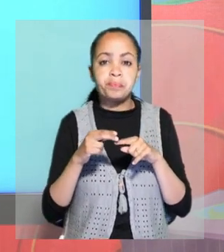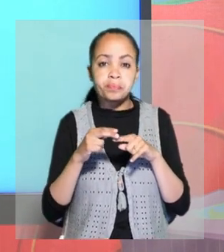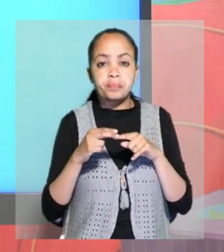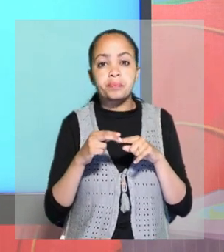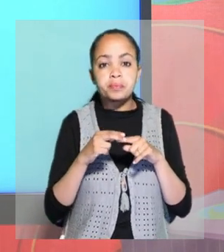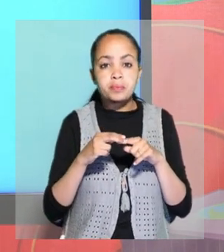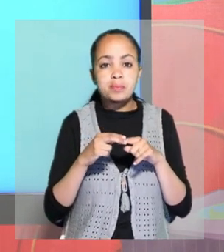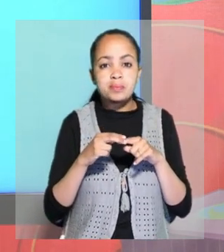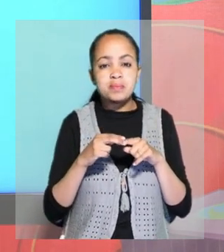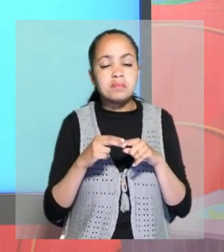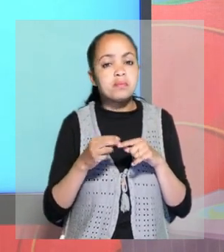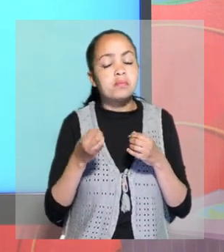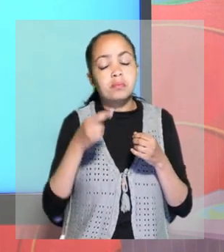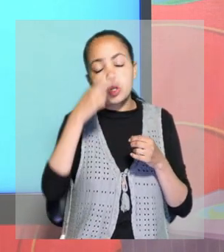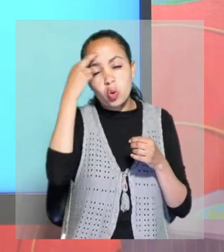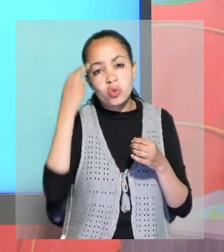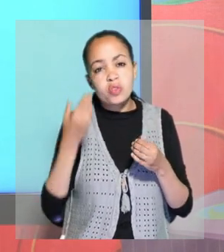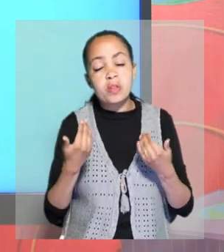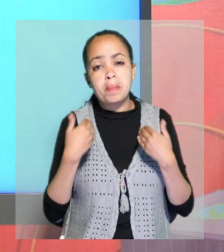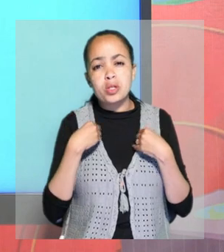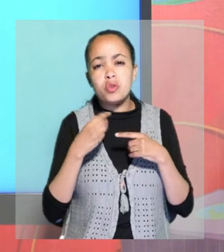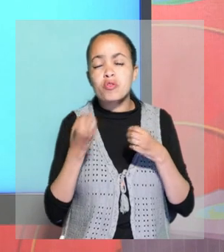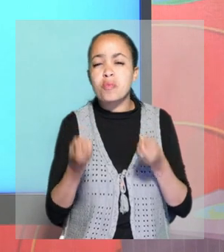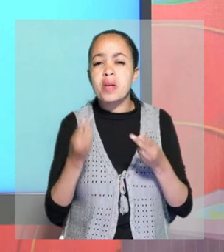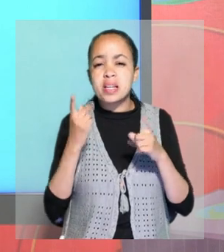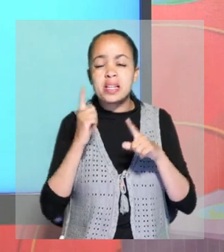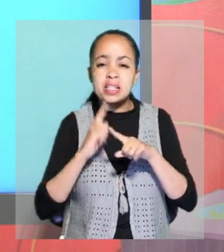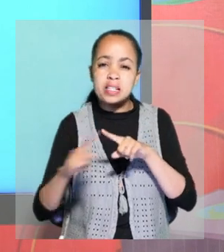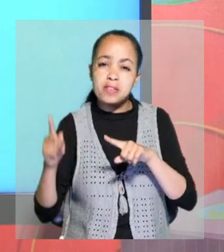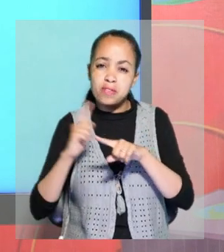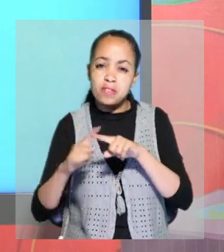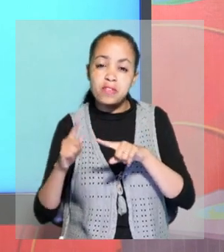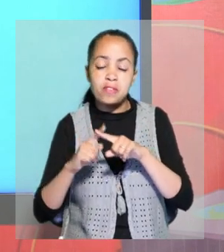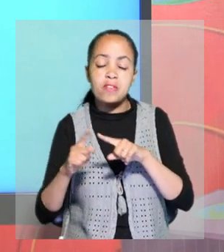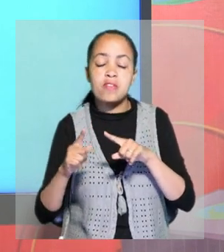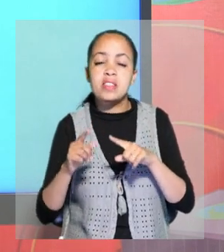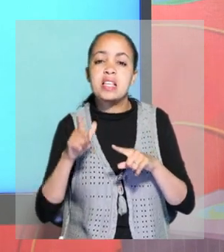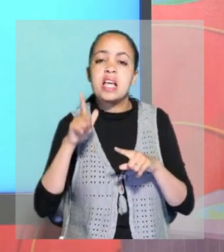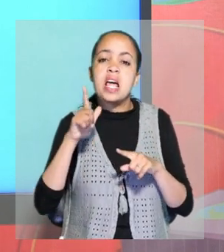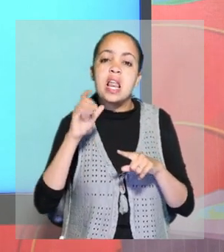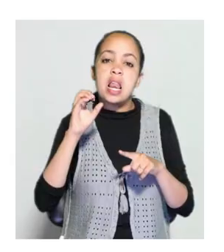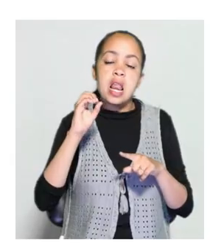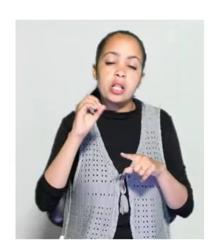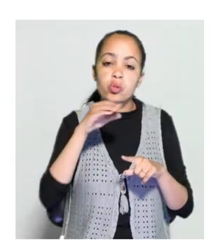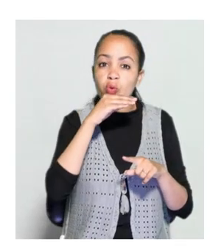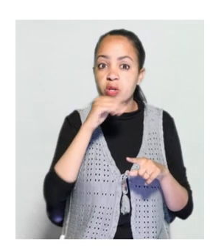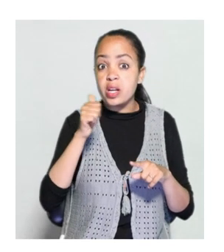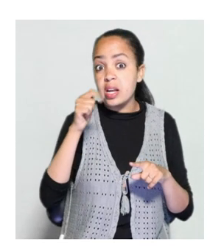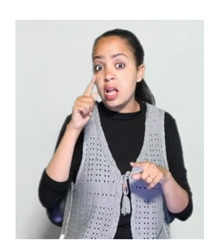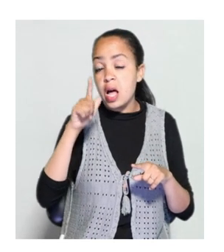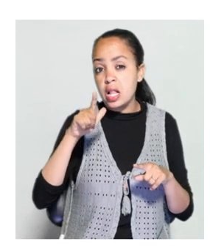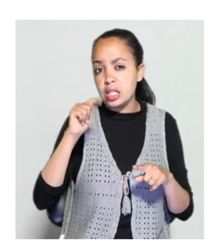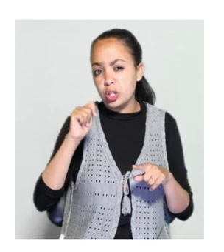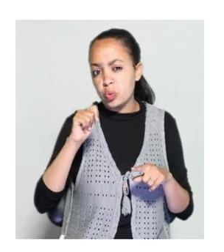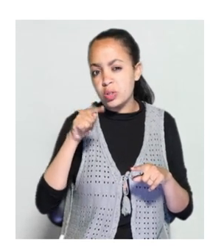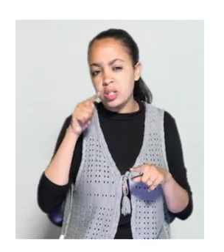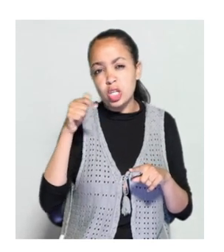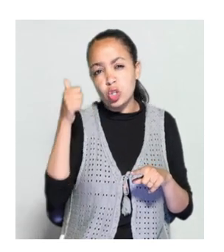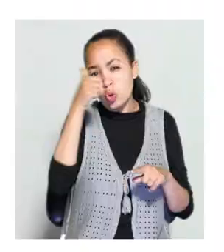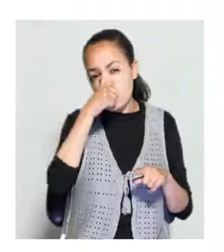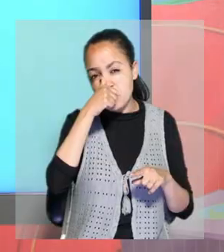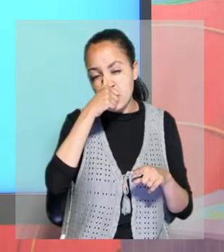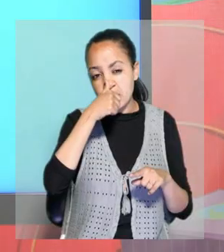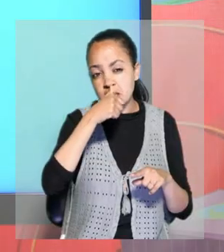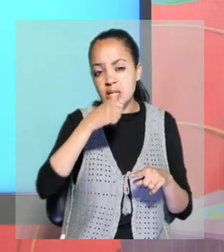the presence of many climatic zones, because of the presence of different latitude and altitudinal zones, that Ethiopia